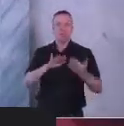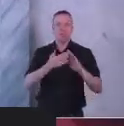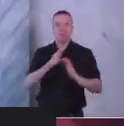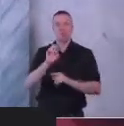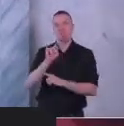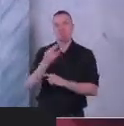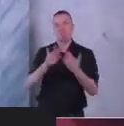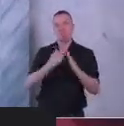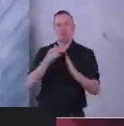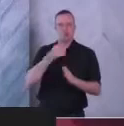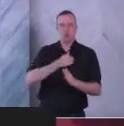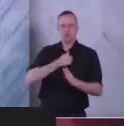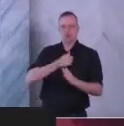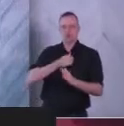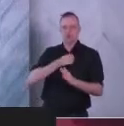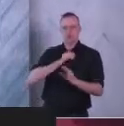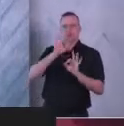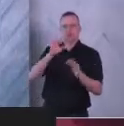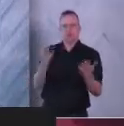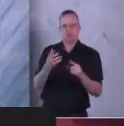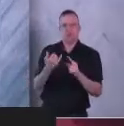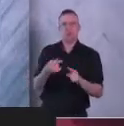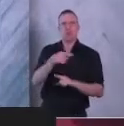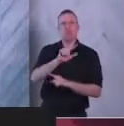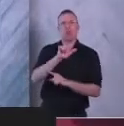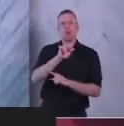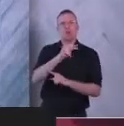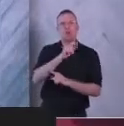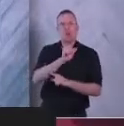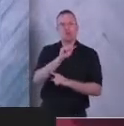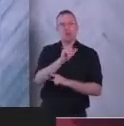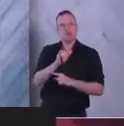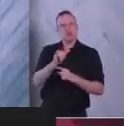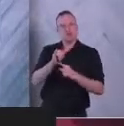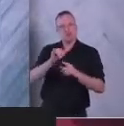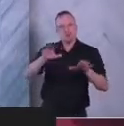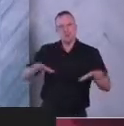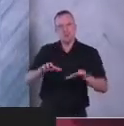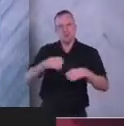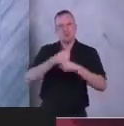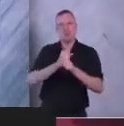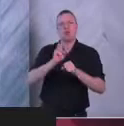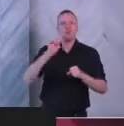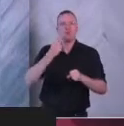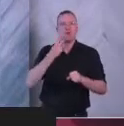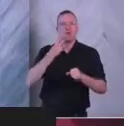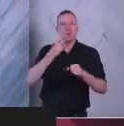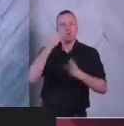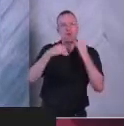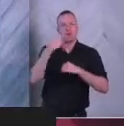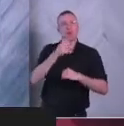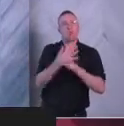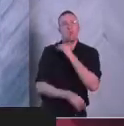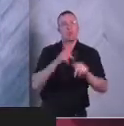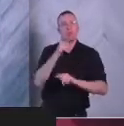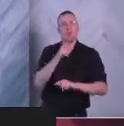and forgive me for answering it in here, is they have langar, which is the provision and making a vegetarian meal for poor people who come to the